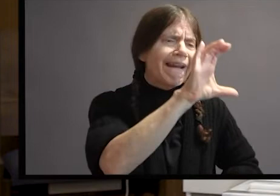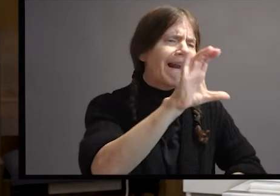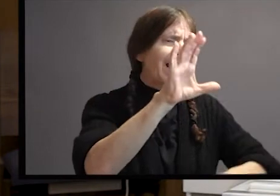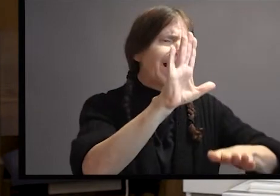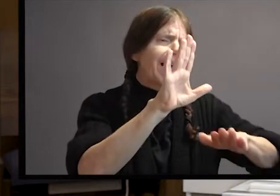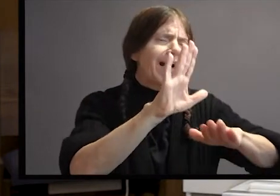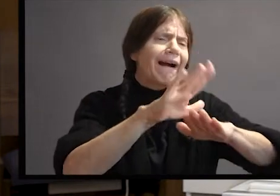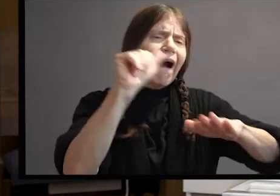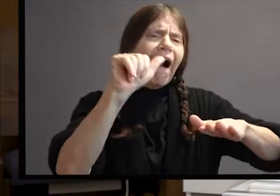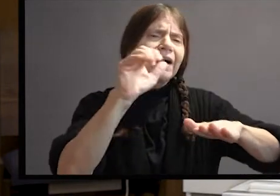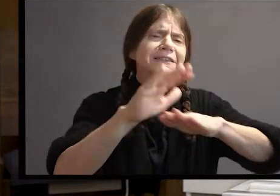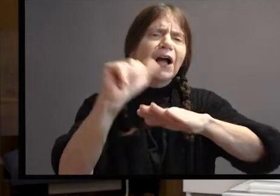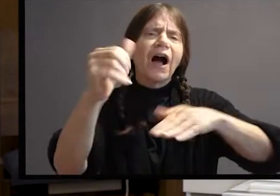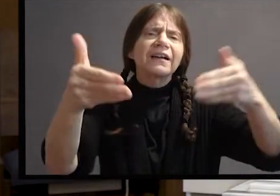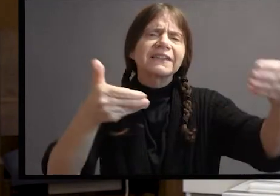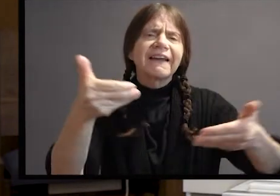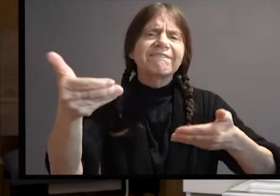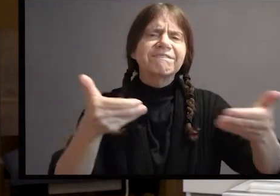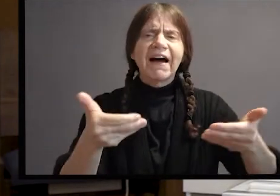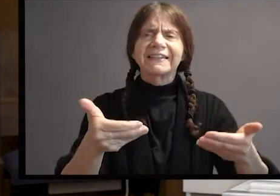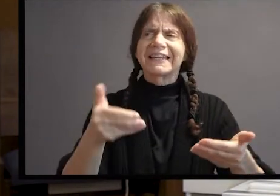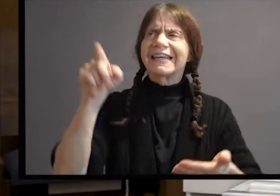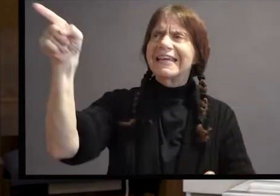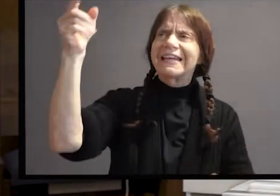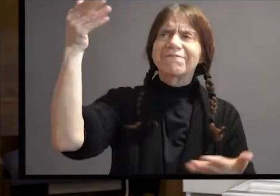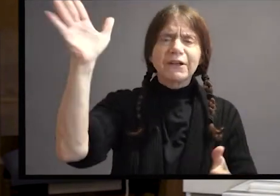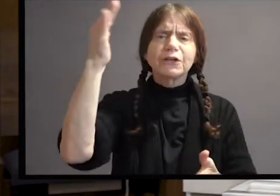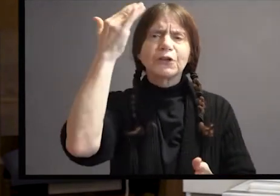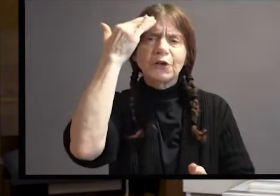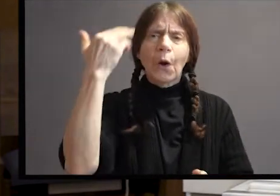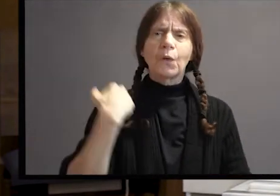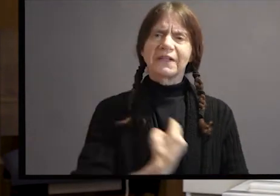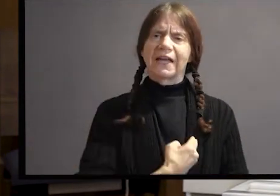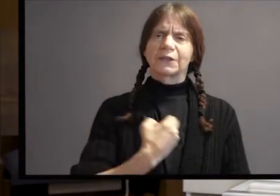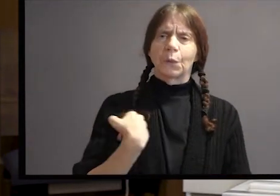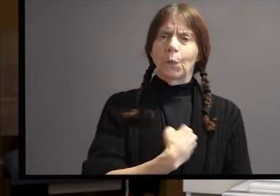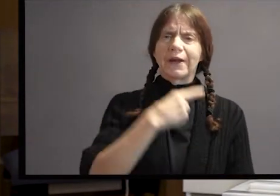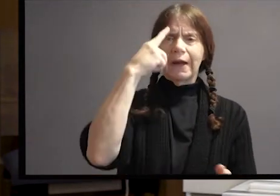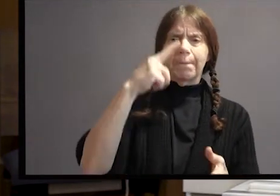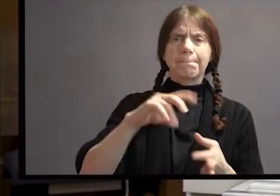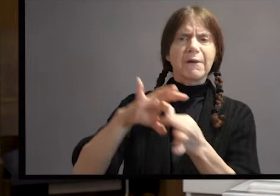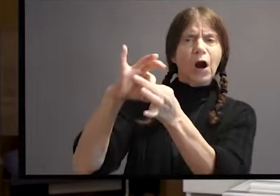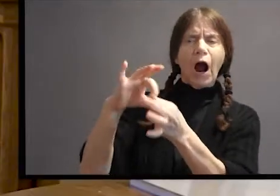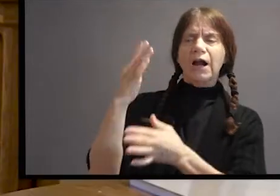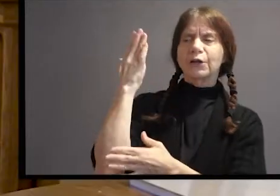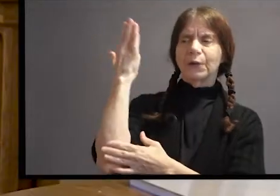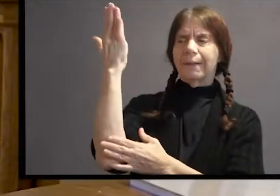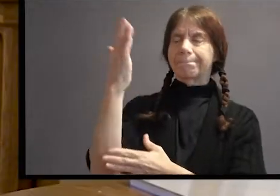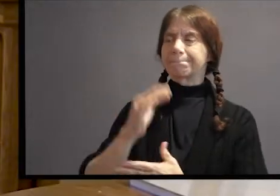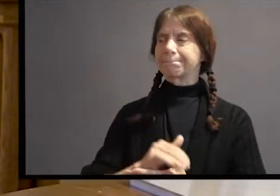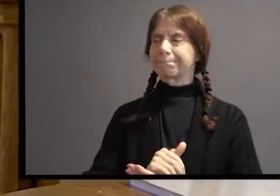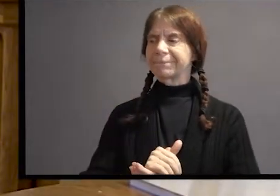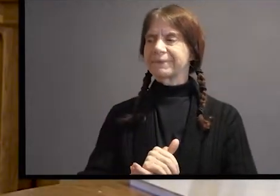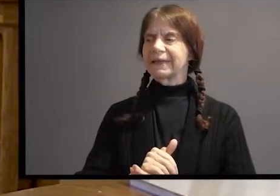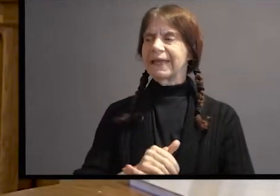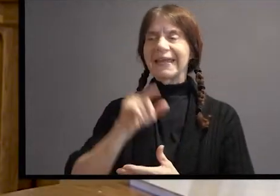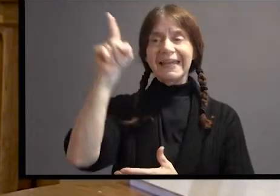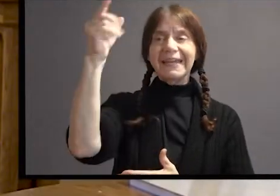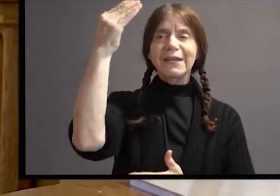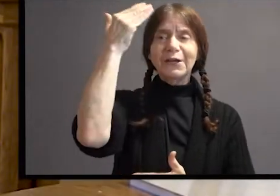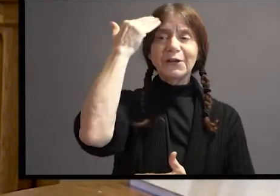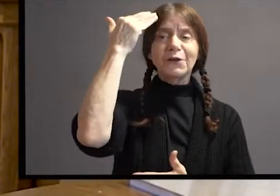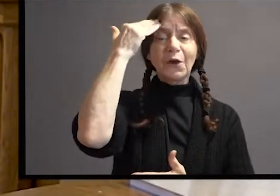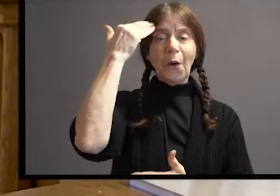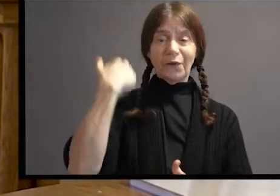to us because he knows us and we belong to him. He knows us. He